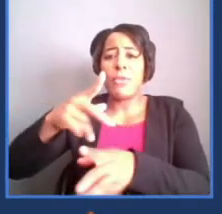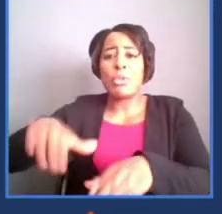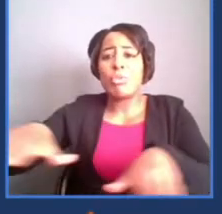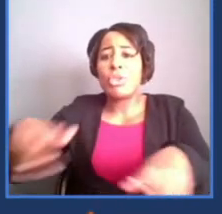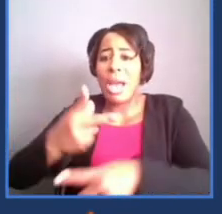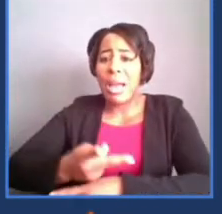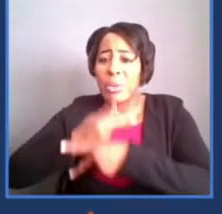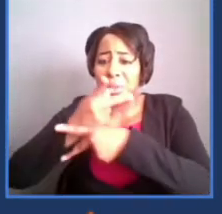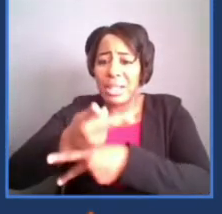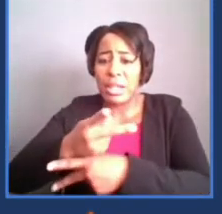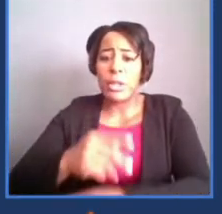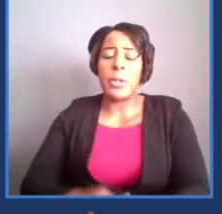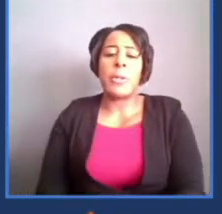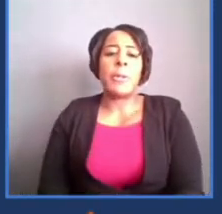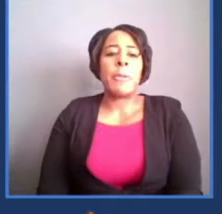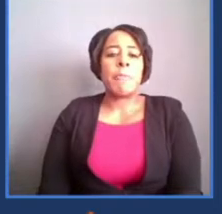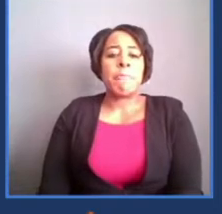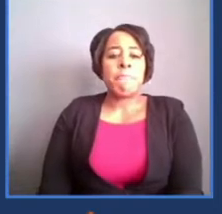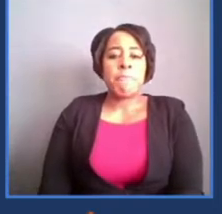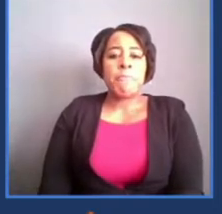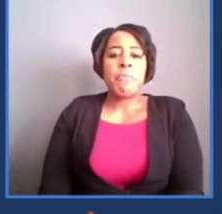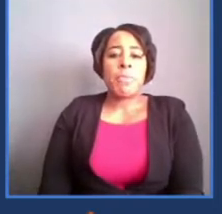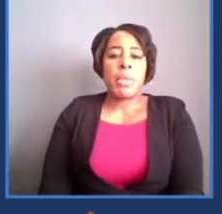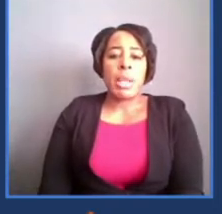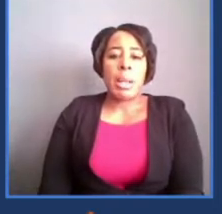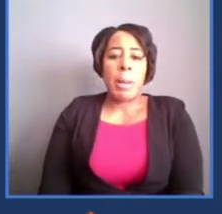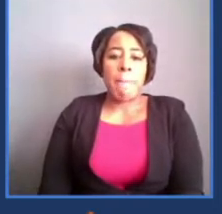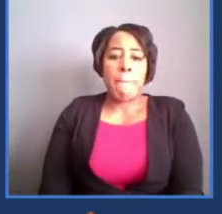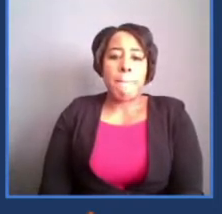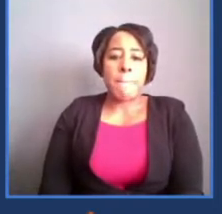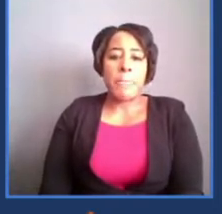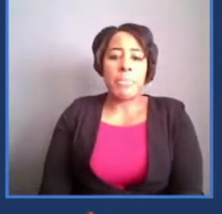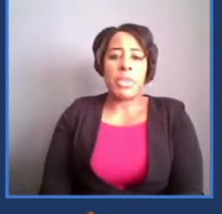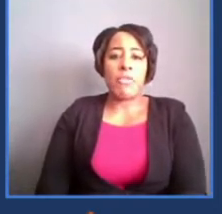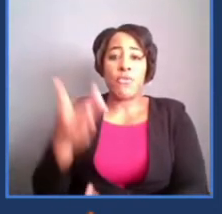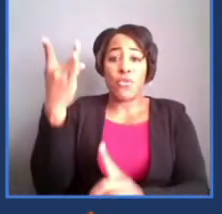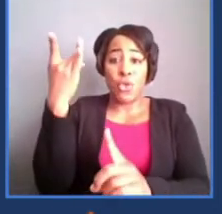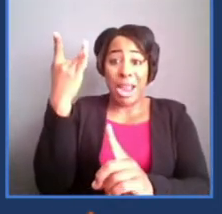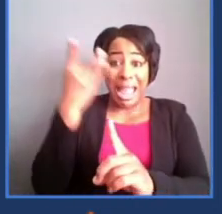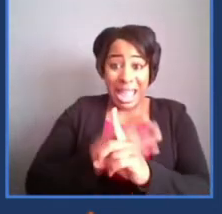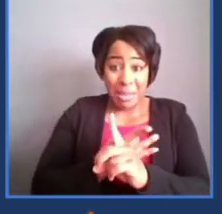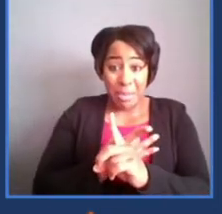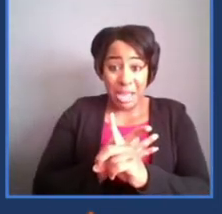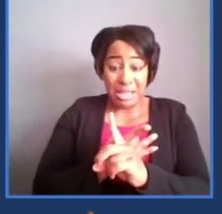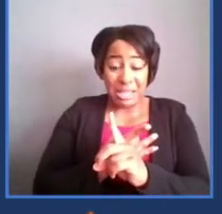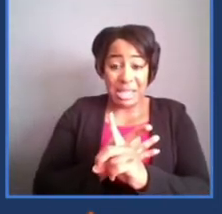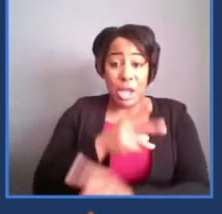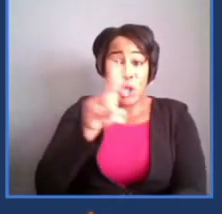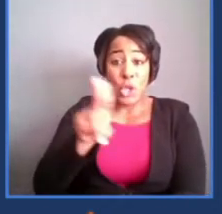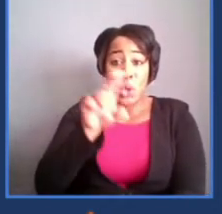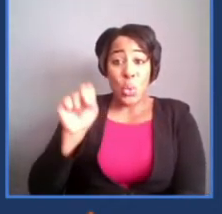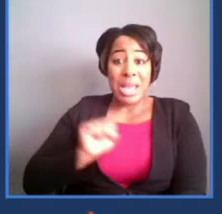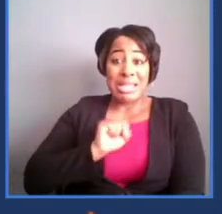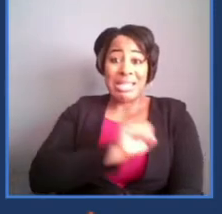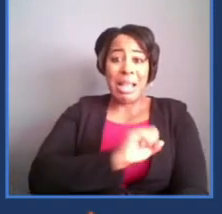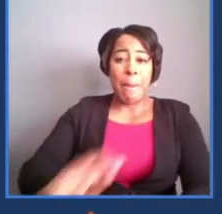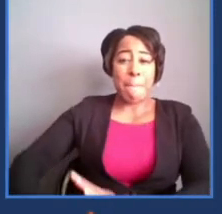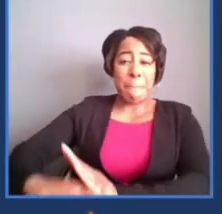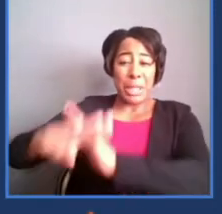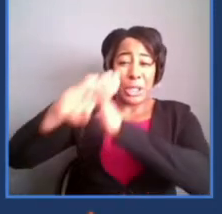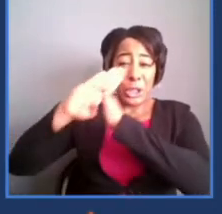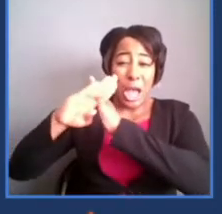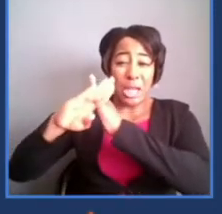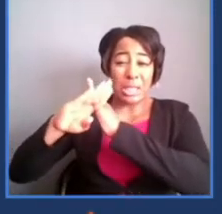And for 8 months straight, the United States Senate blocked the direct relief that the people